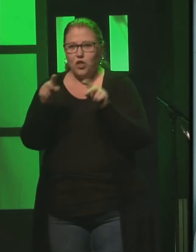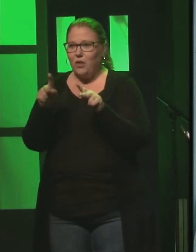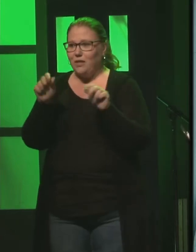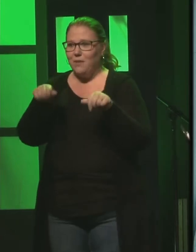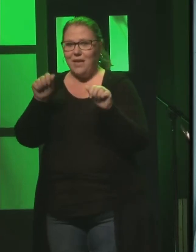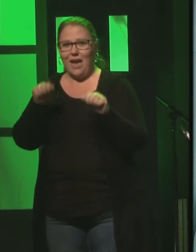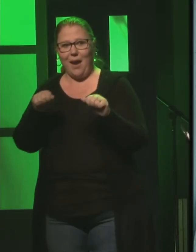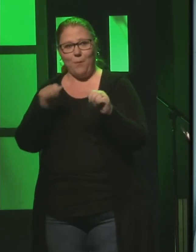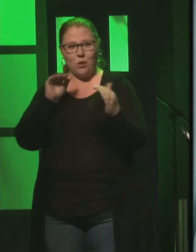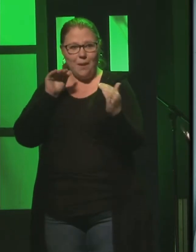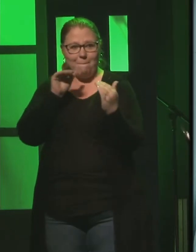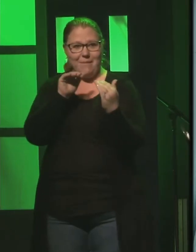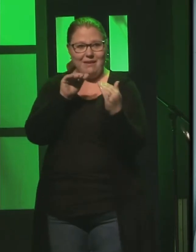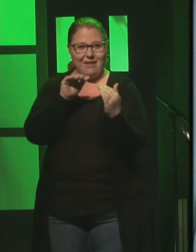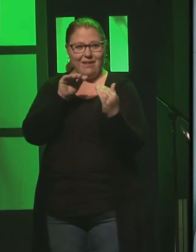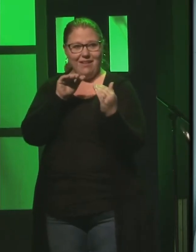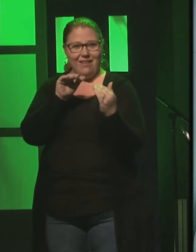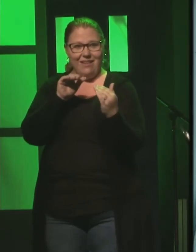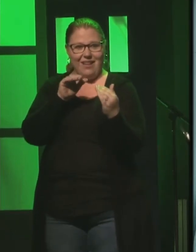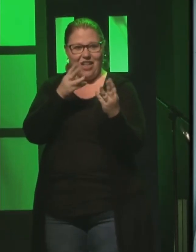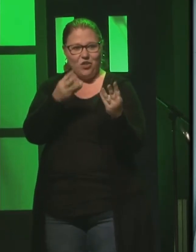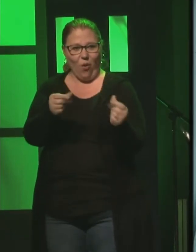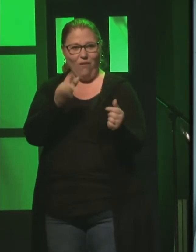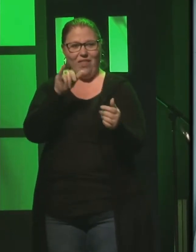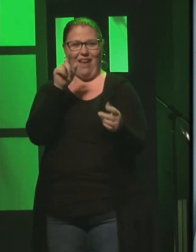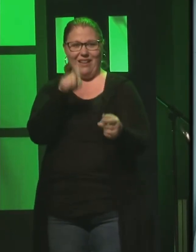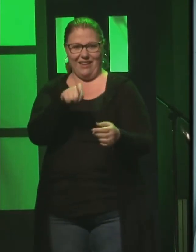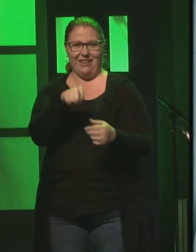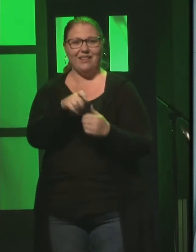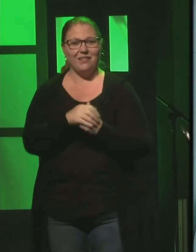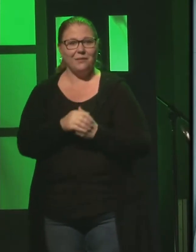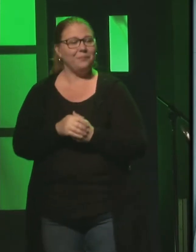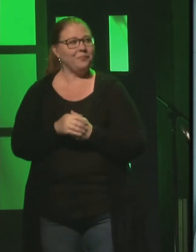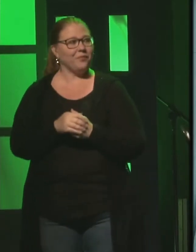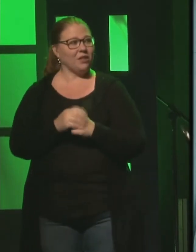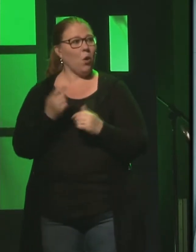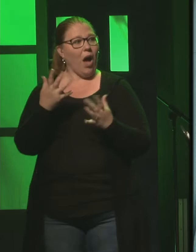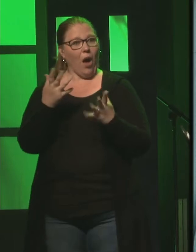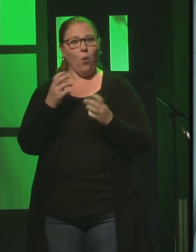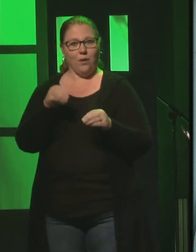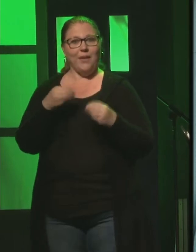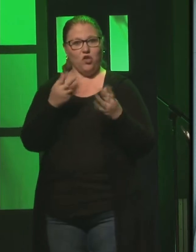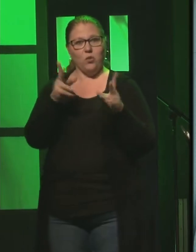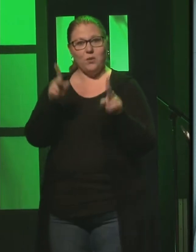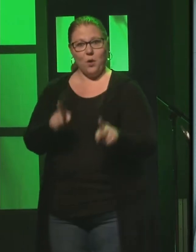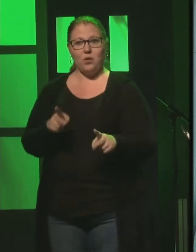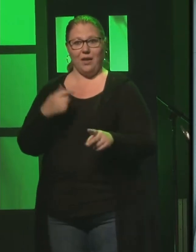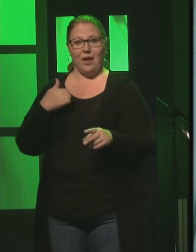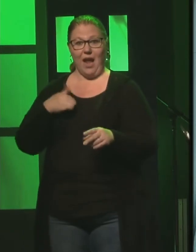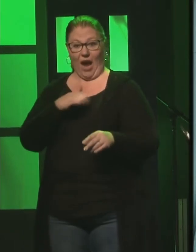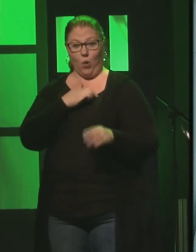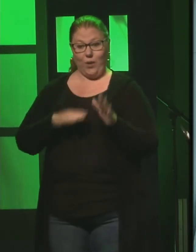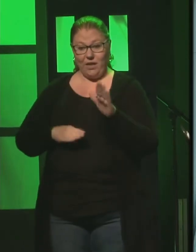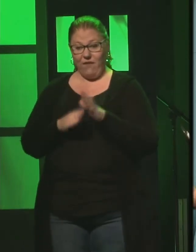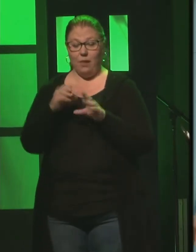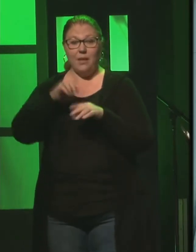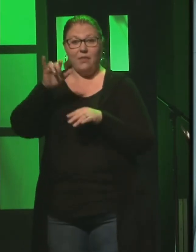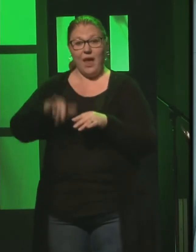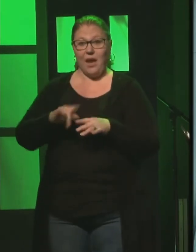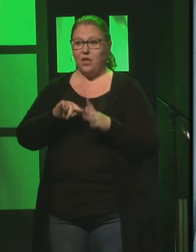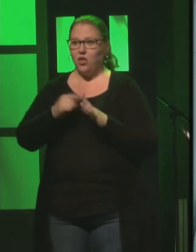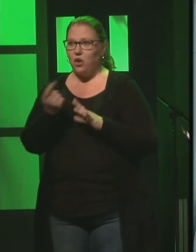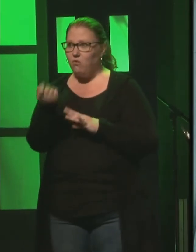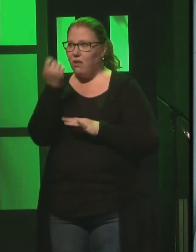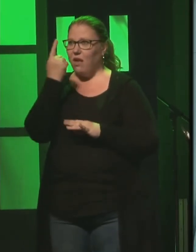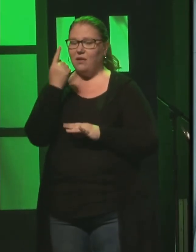to meet a need. And it's been exciting for us. And I want to be a generous person. And as we grew in that, I started